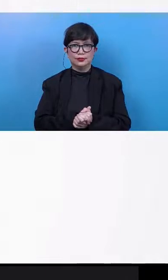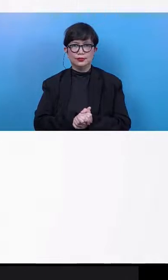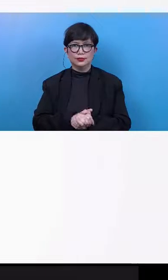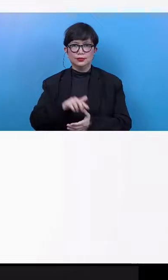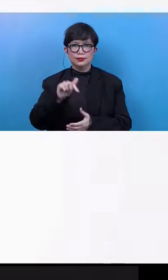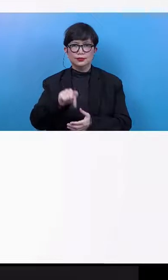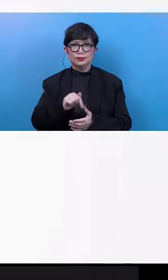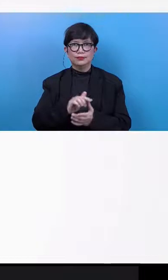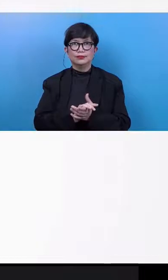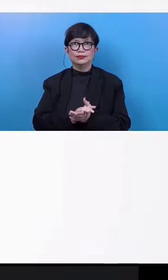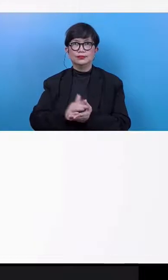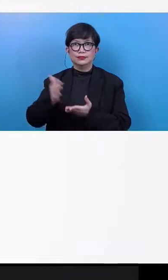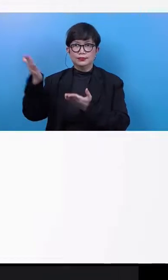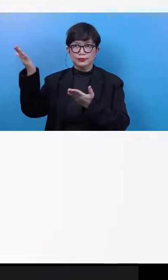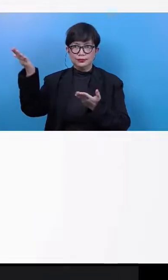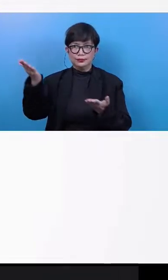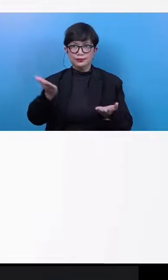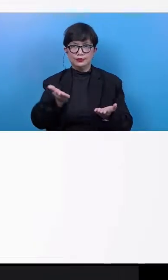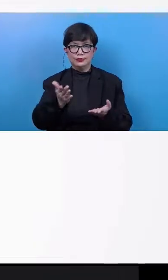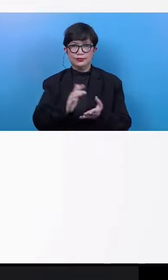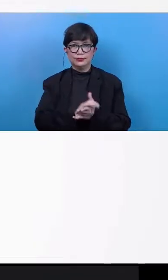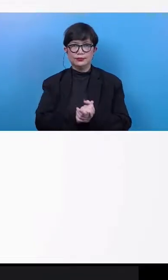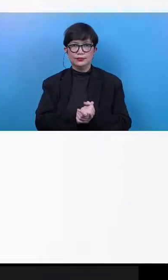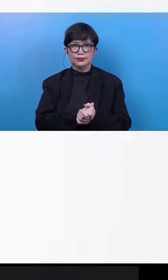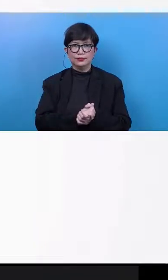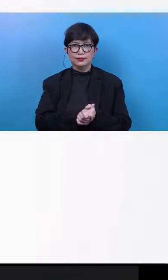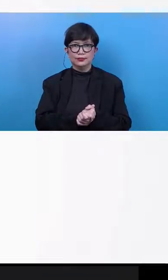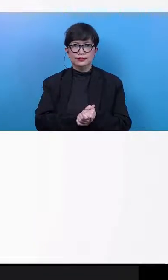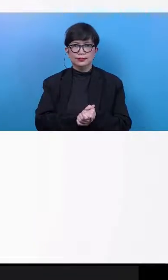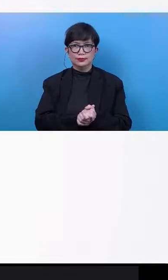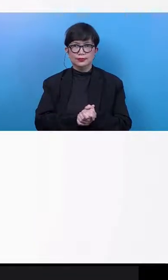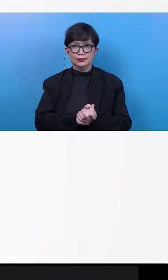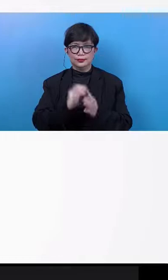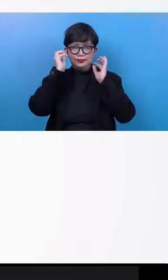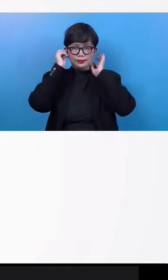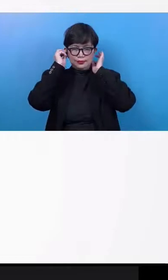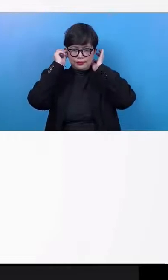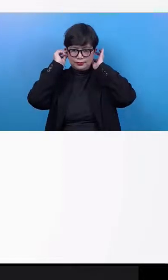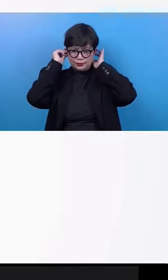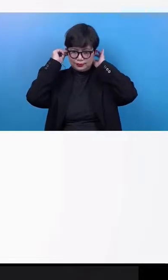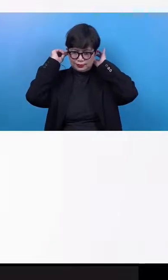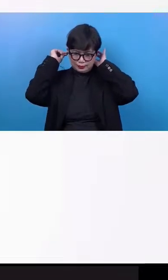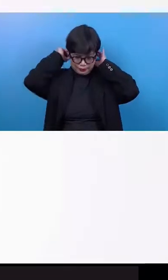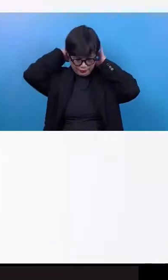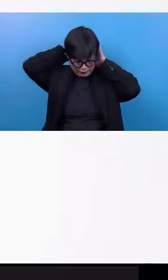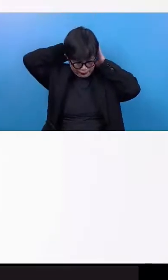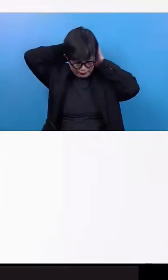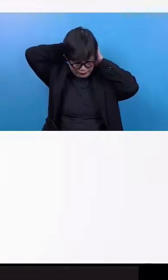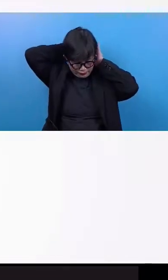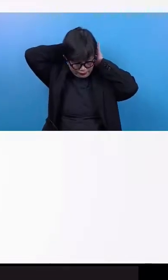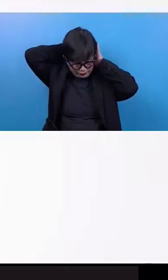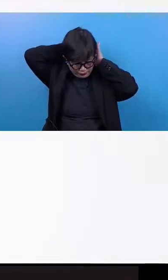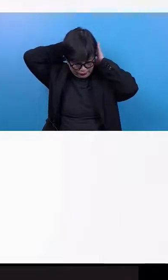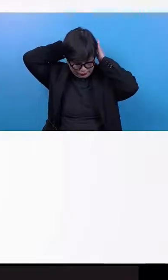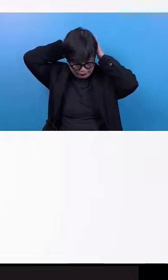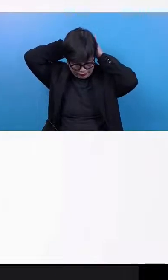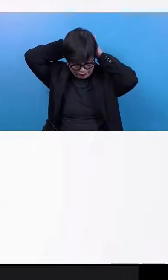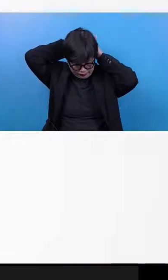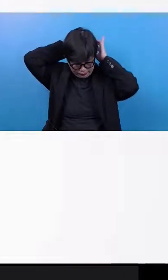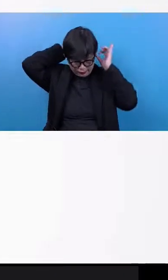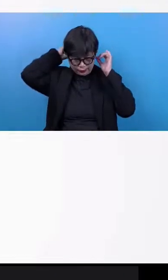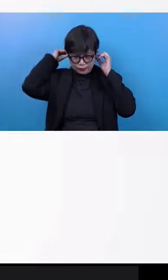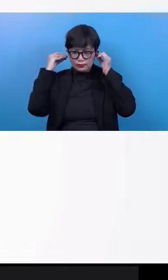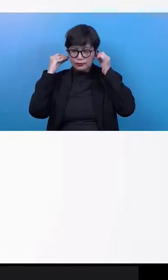Claudia Herrera, the Executive Secretary for Coordination Center for Disaster Preparedness